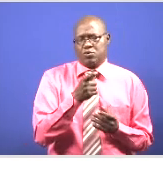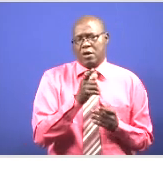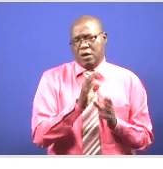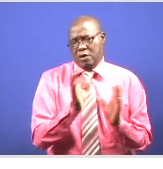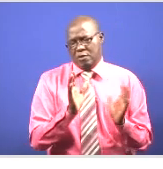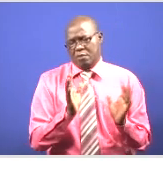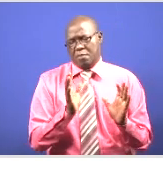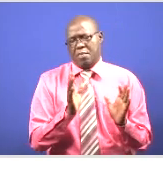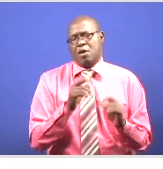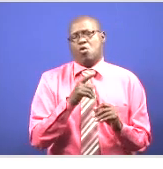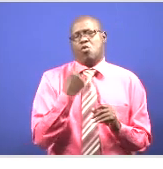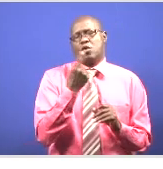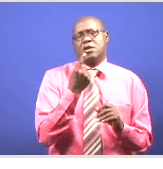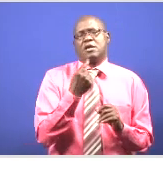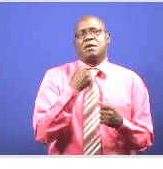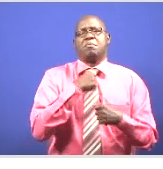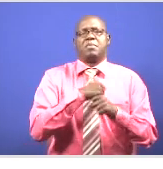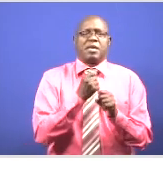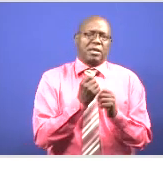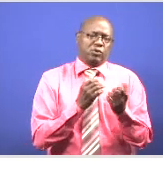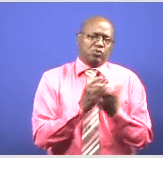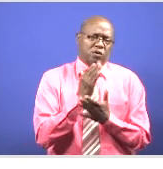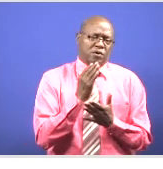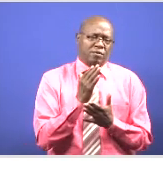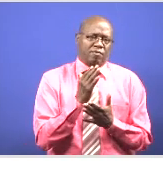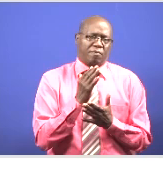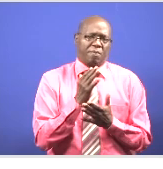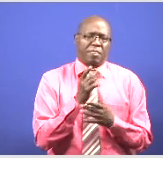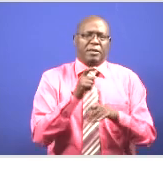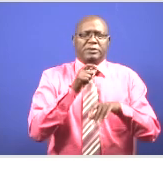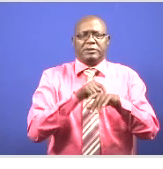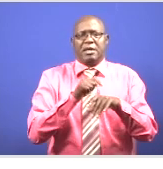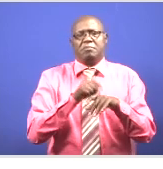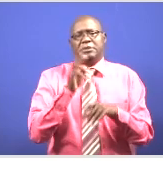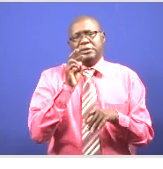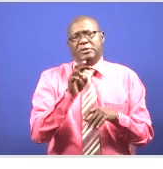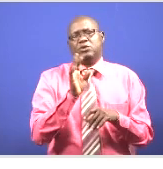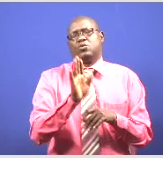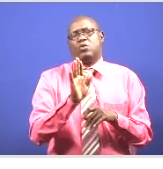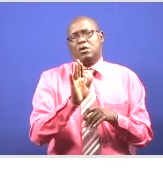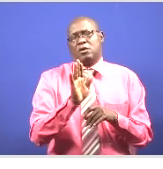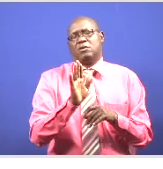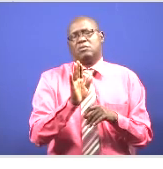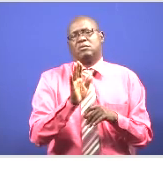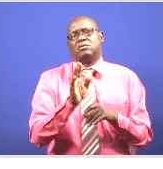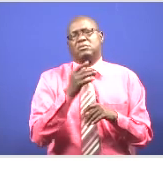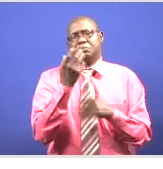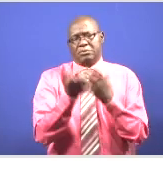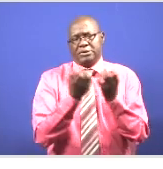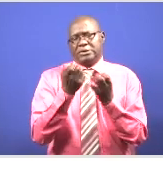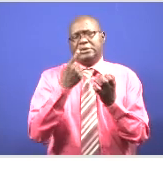is to just make sure that when they look at your transactions, and the taxes that you